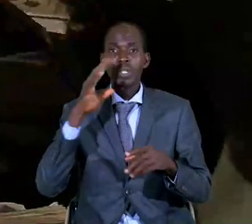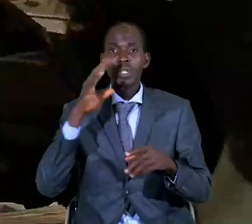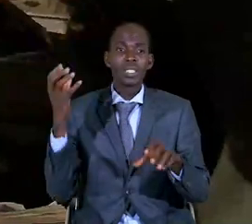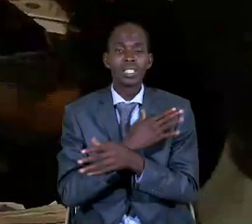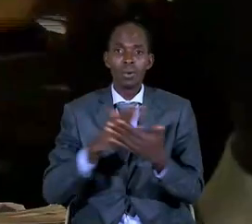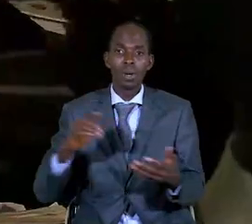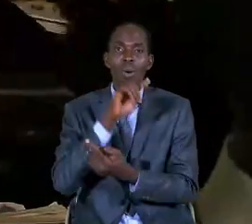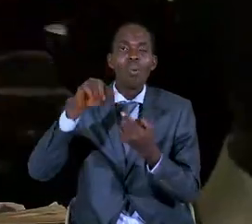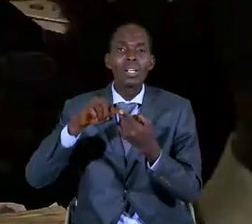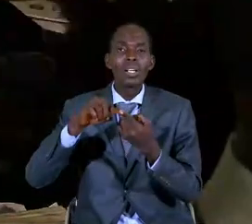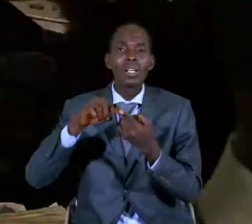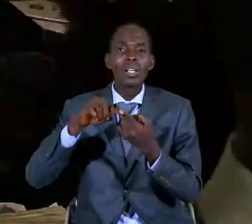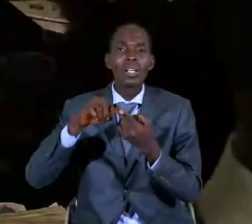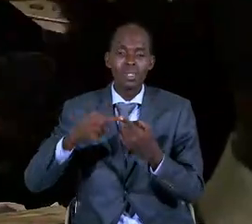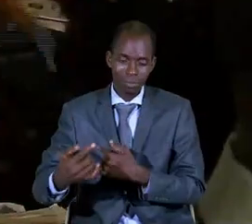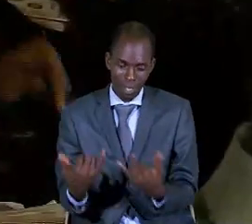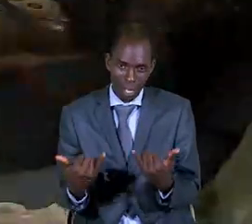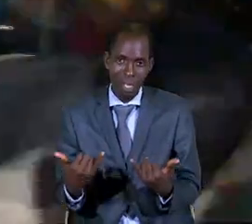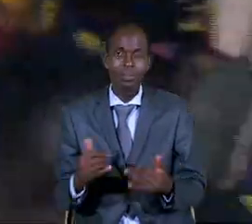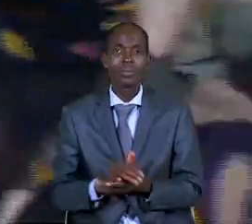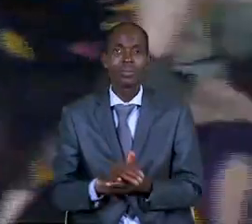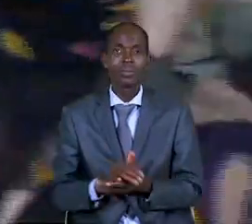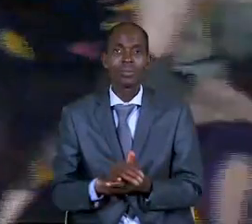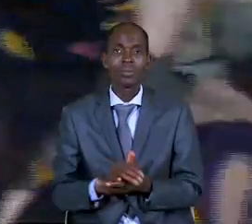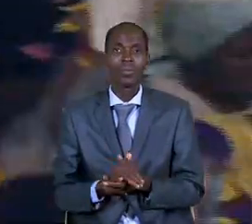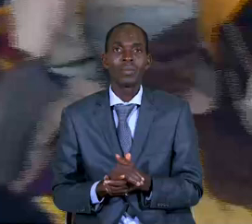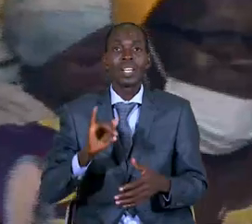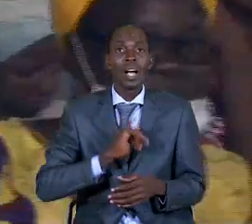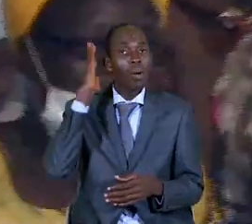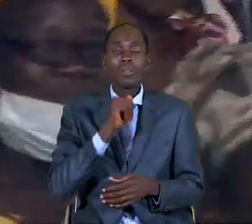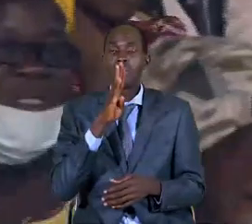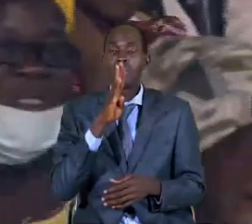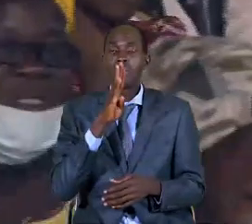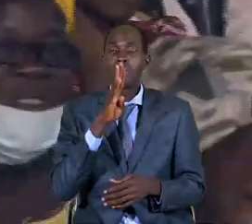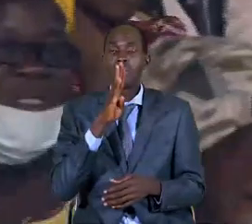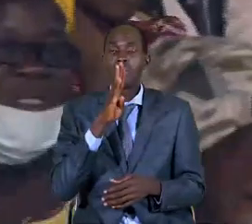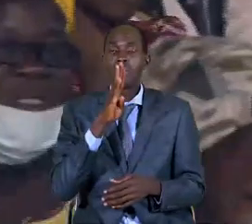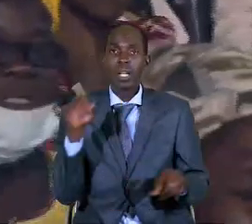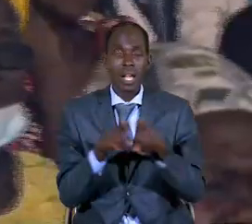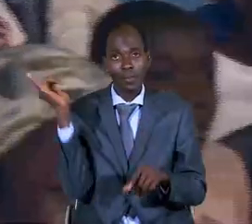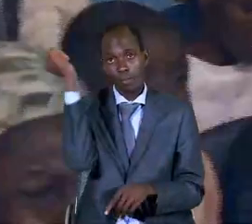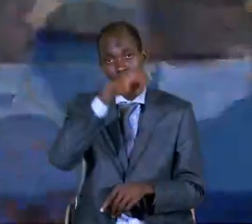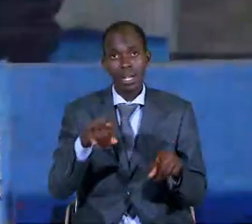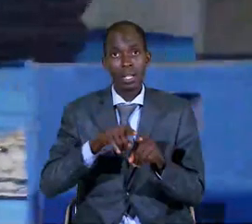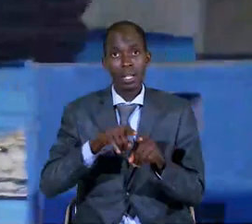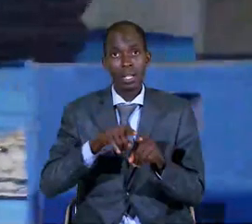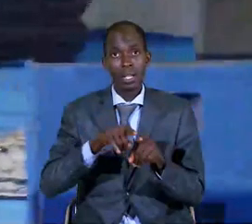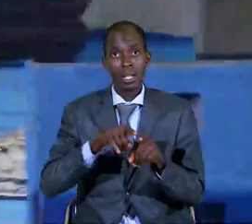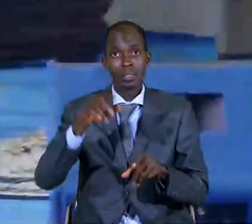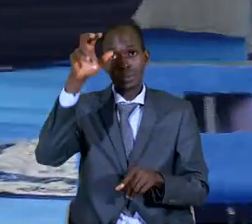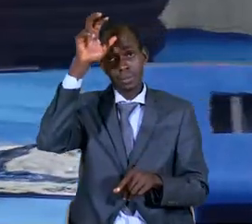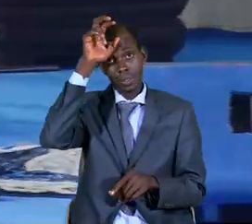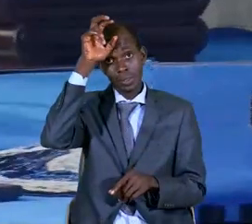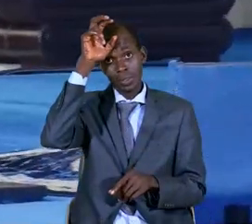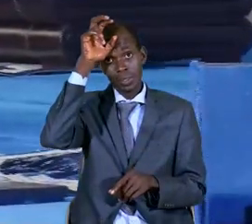away. When? I will not be as foolish as Pharaoh. To